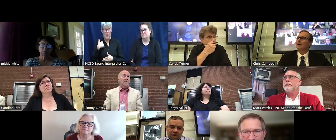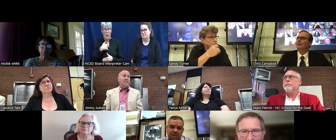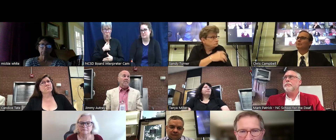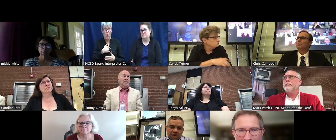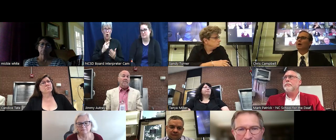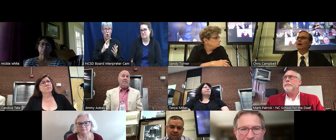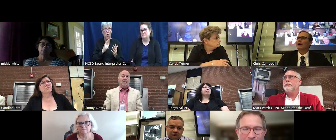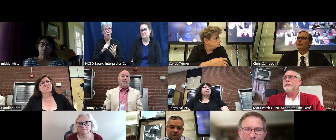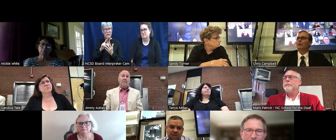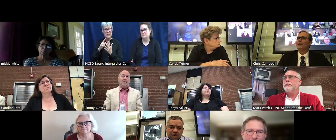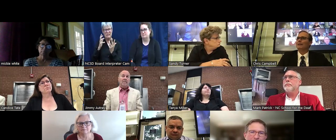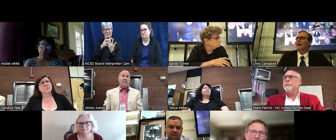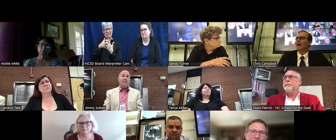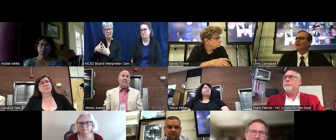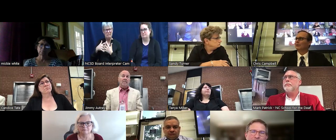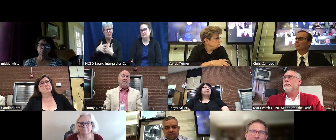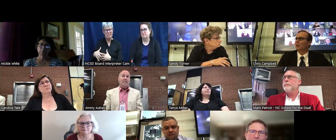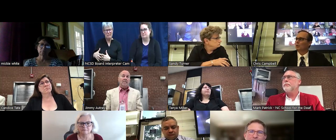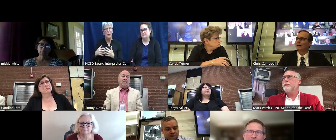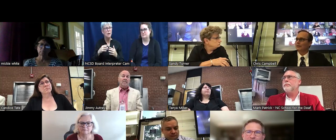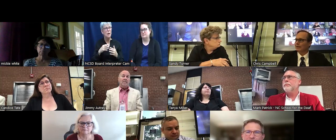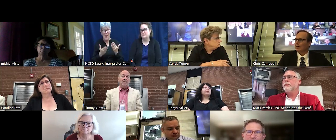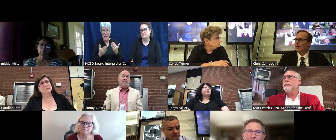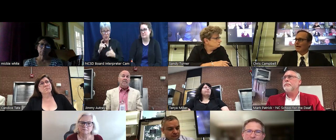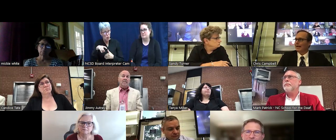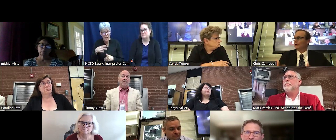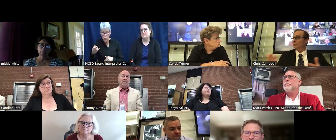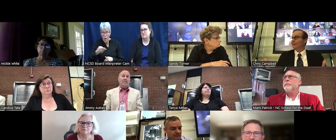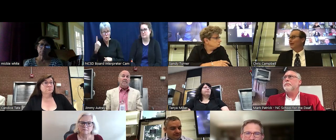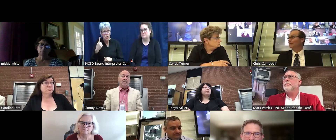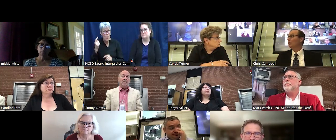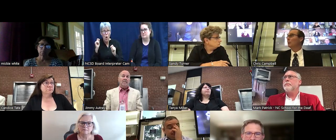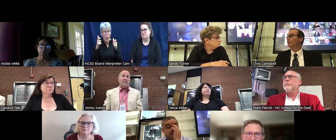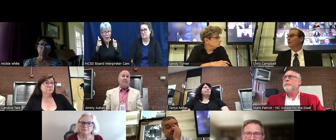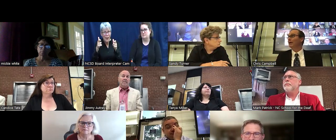be times where you need to hire someone quickly. And I'll just